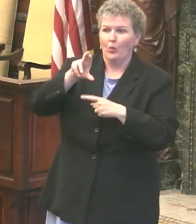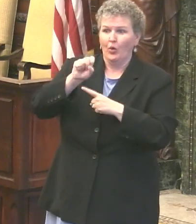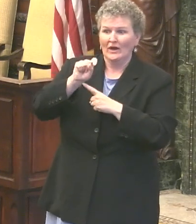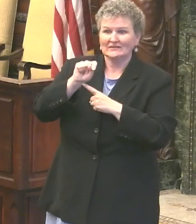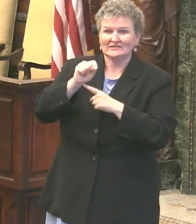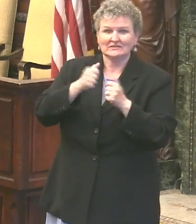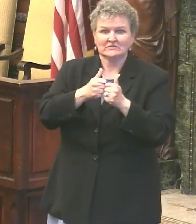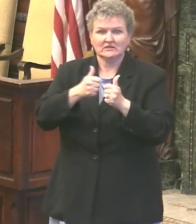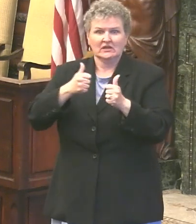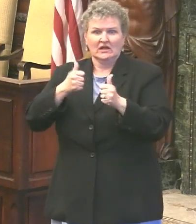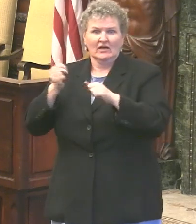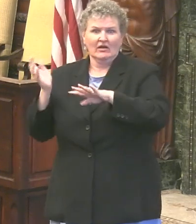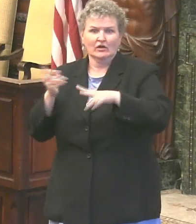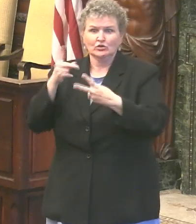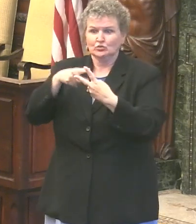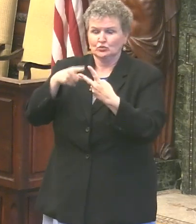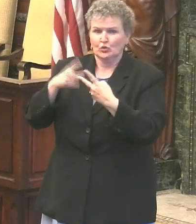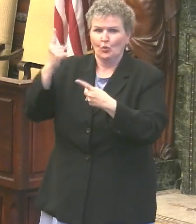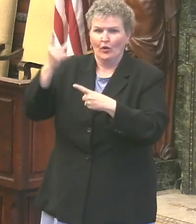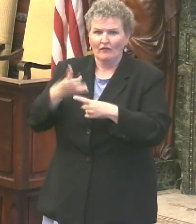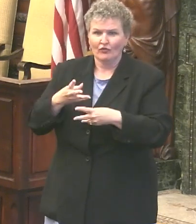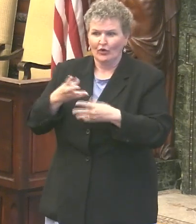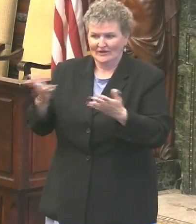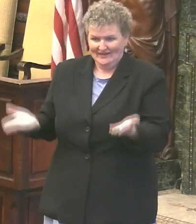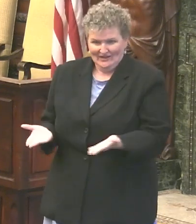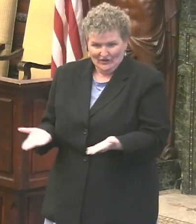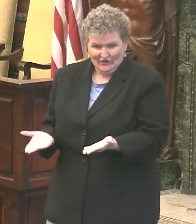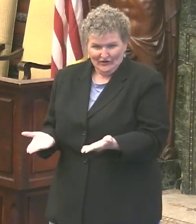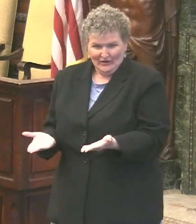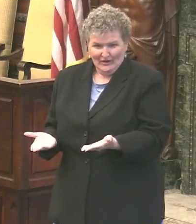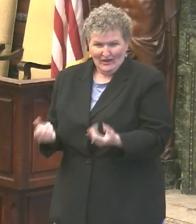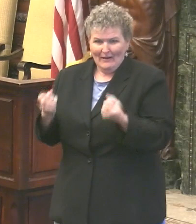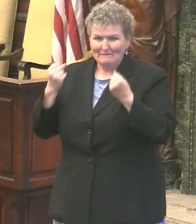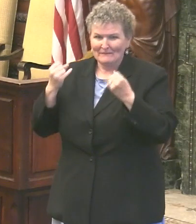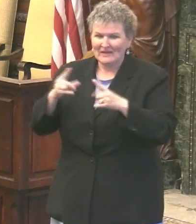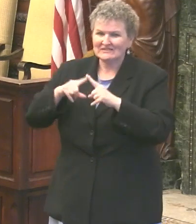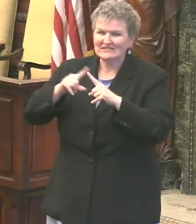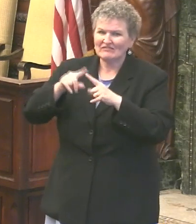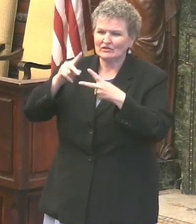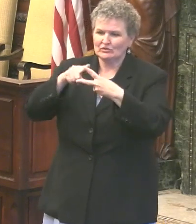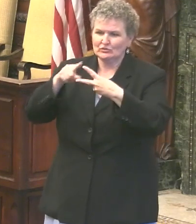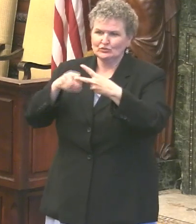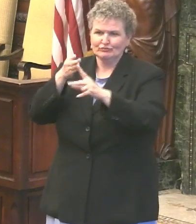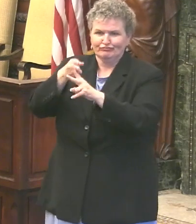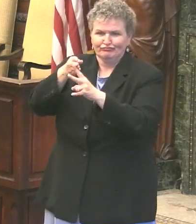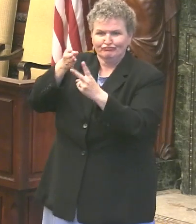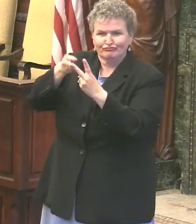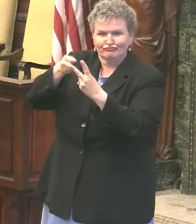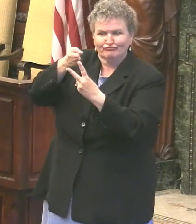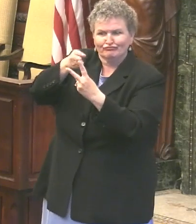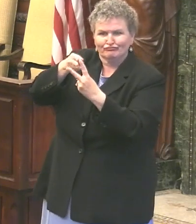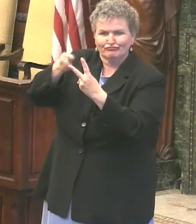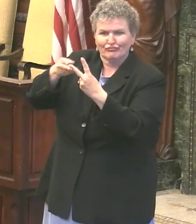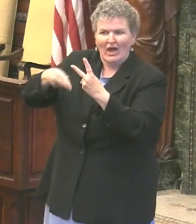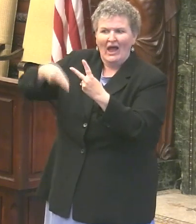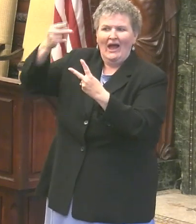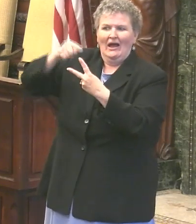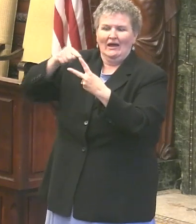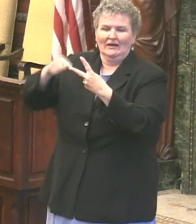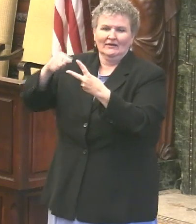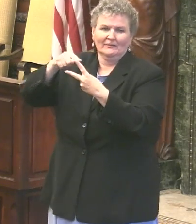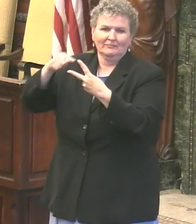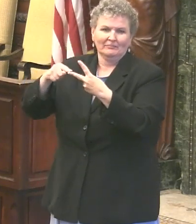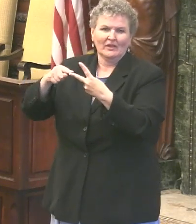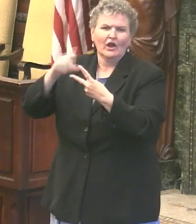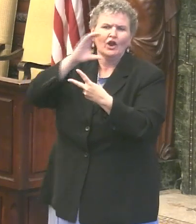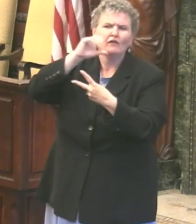of the tests here in the city. Many of the testing sites do use those labs. We're still working on identifying other laboratories that can pick